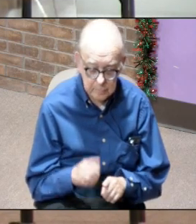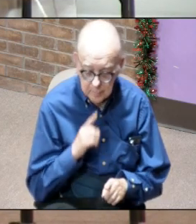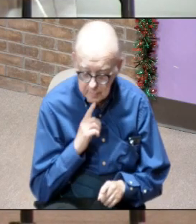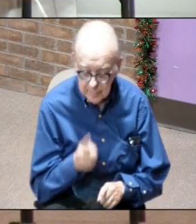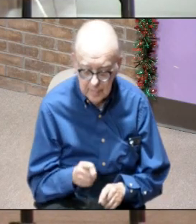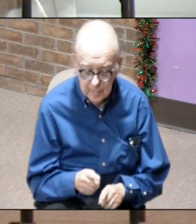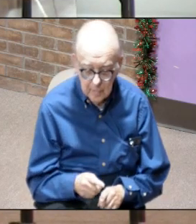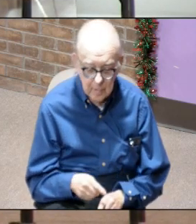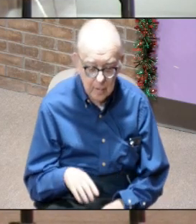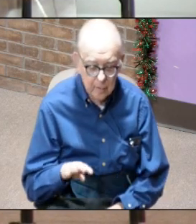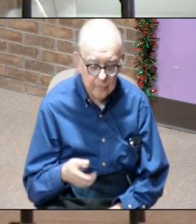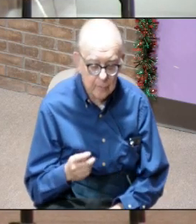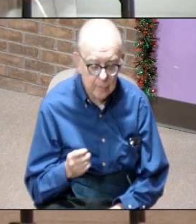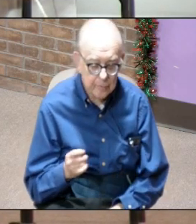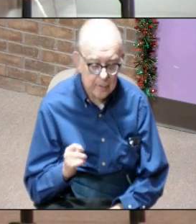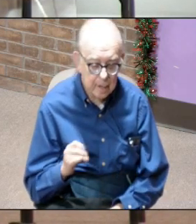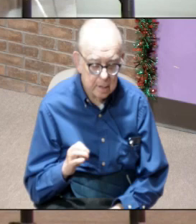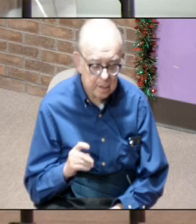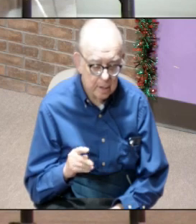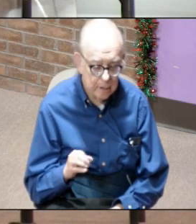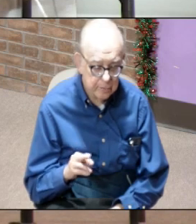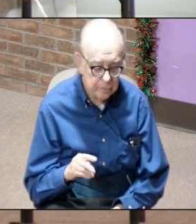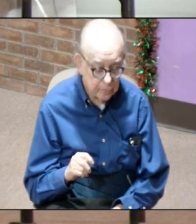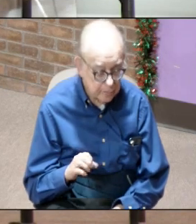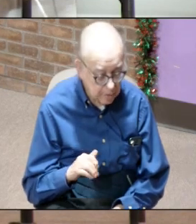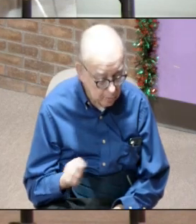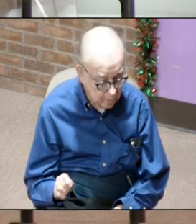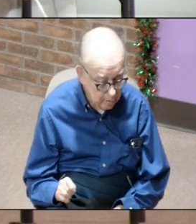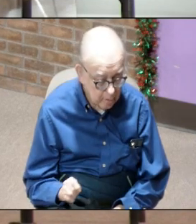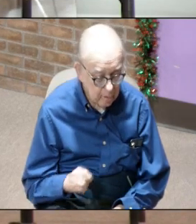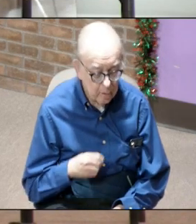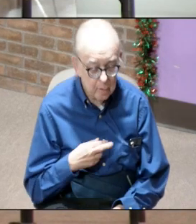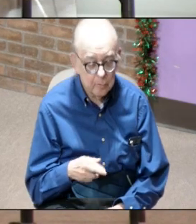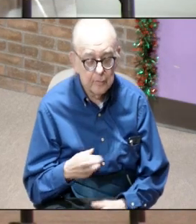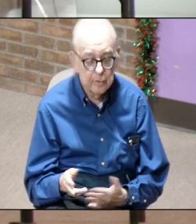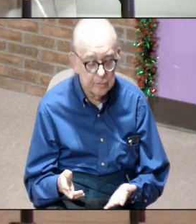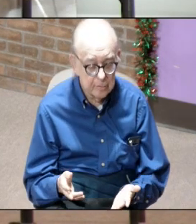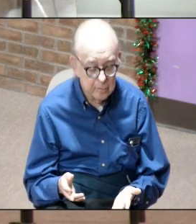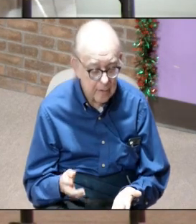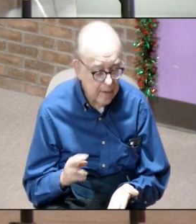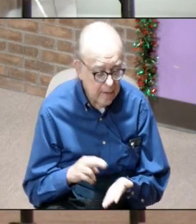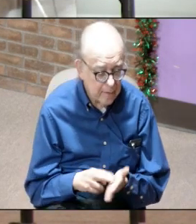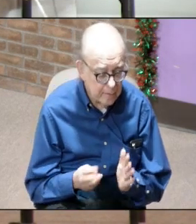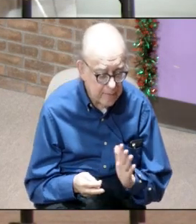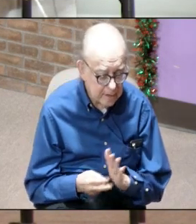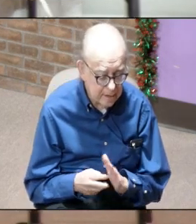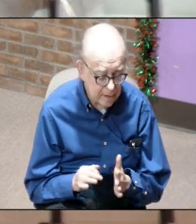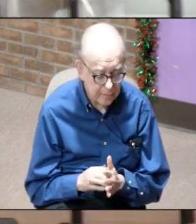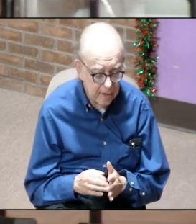4th Industrial Revolution. You need to go read about what the 4th